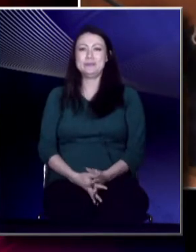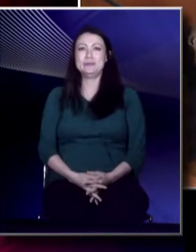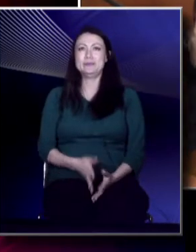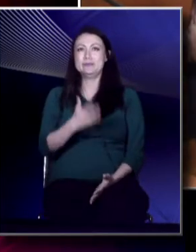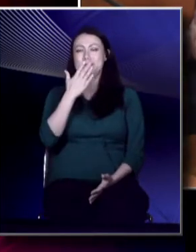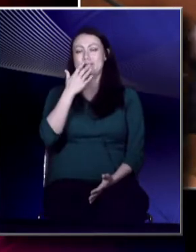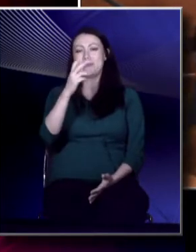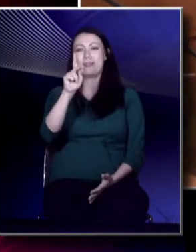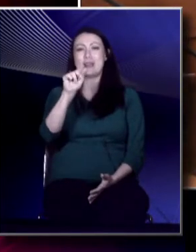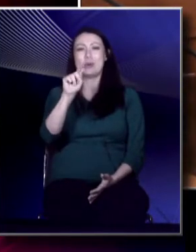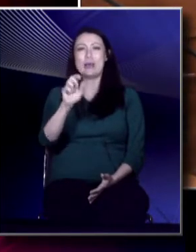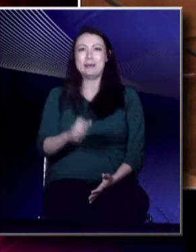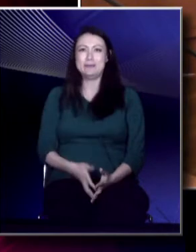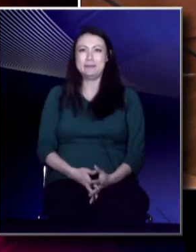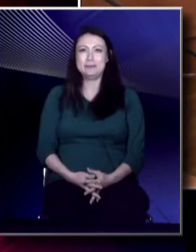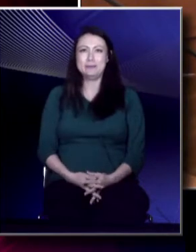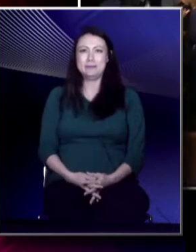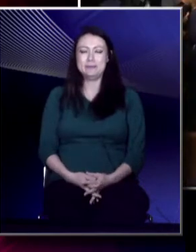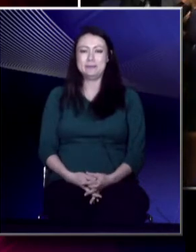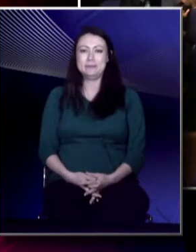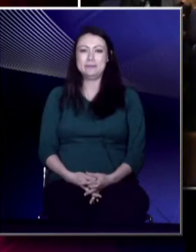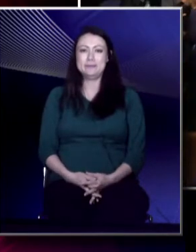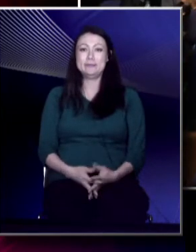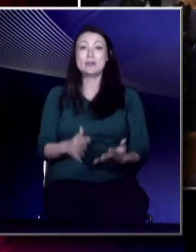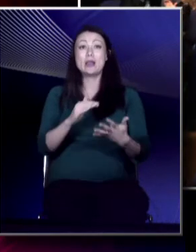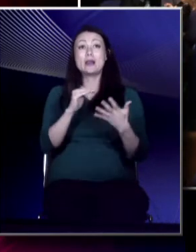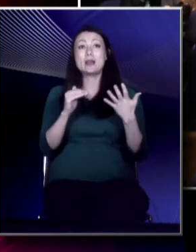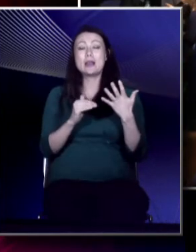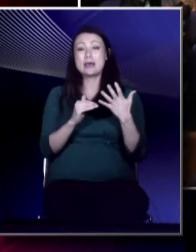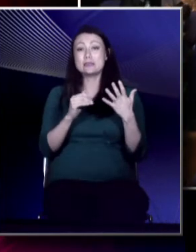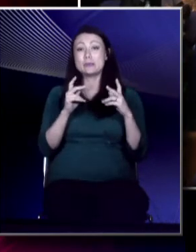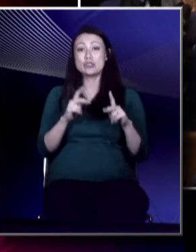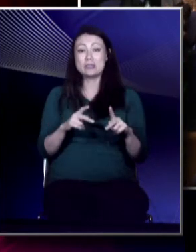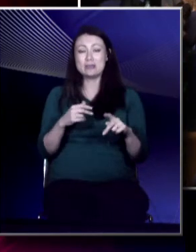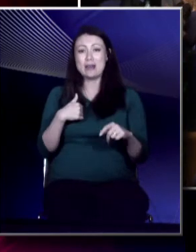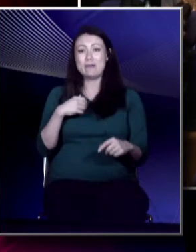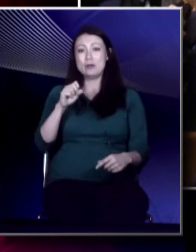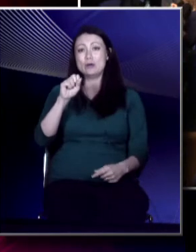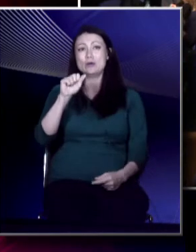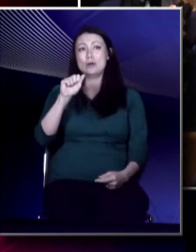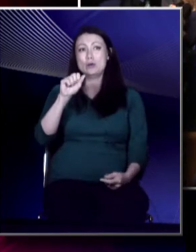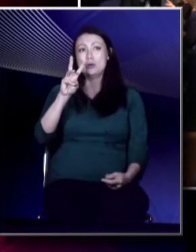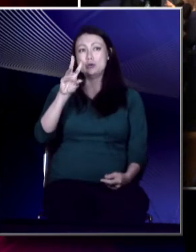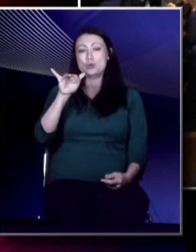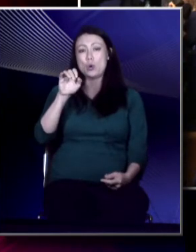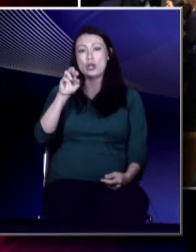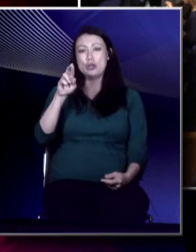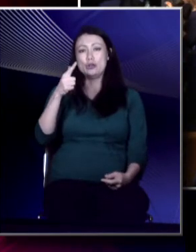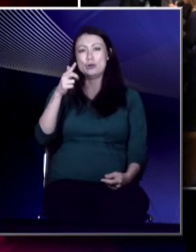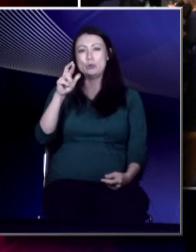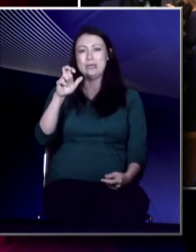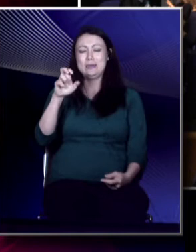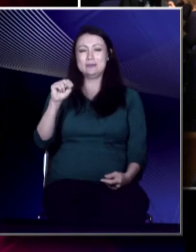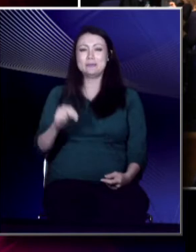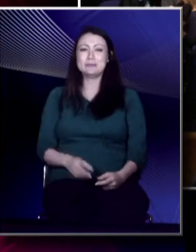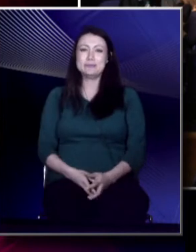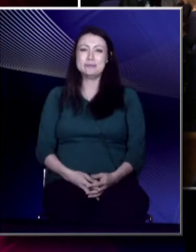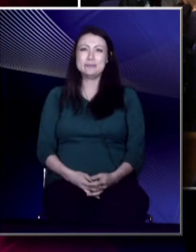Thank you, Kate. I appreciate that. Next person I have to speak is Sawyer Green.